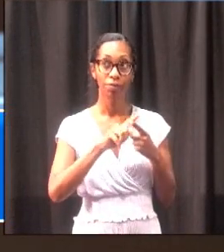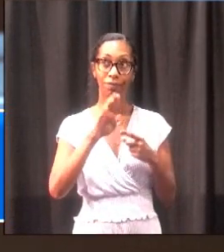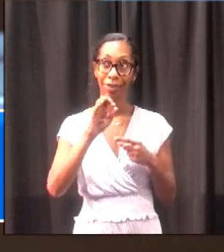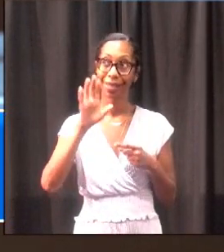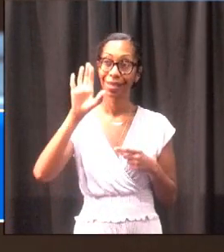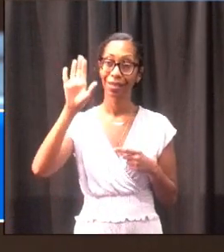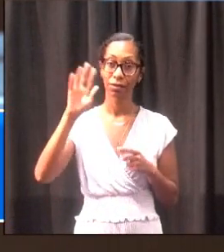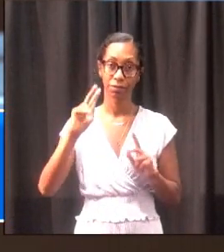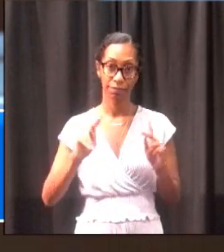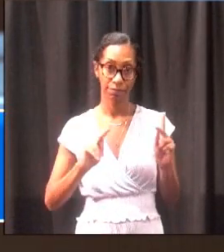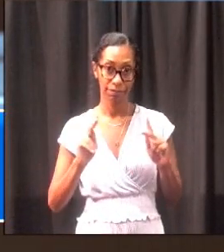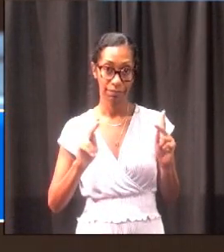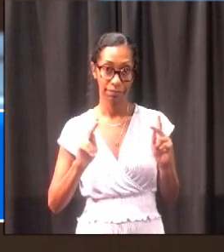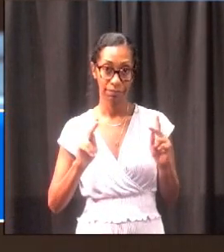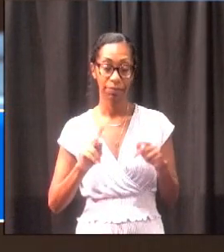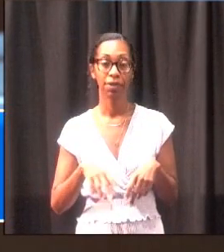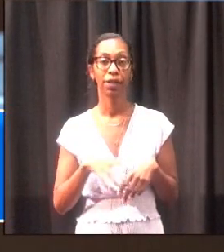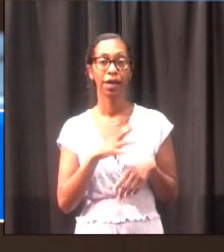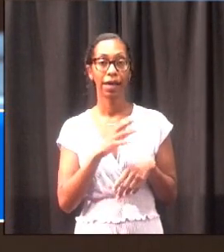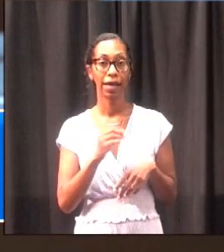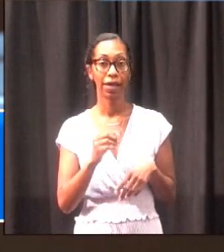Listen,